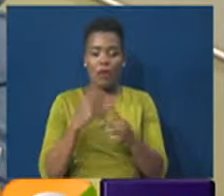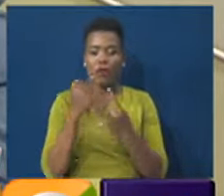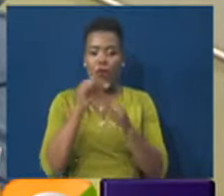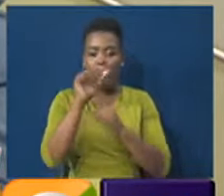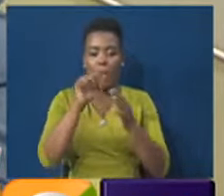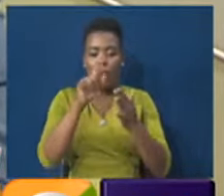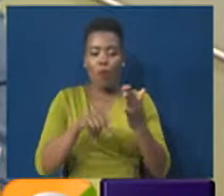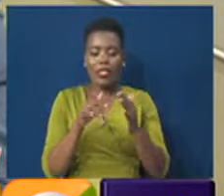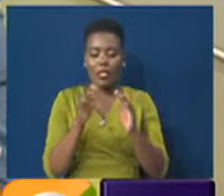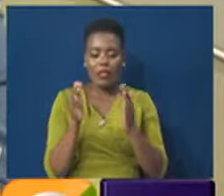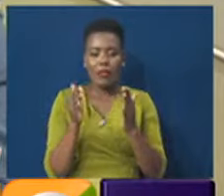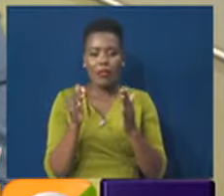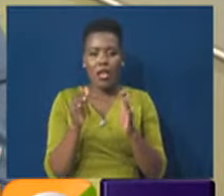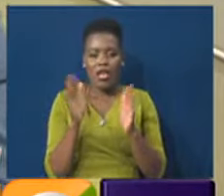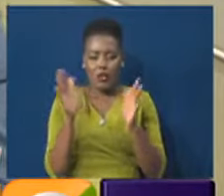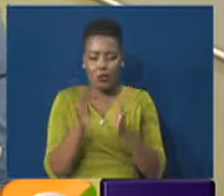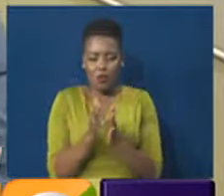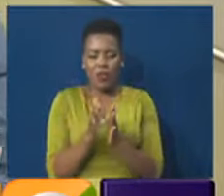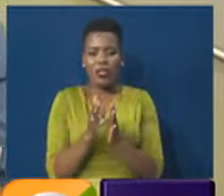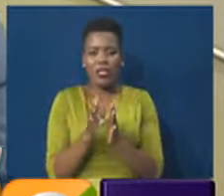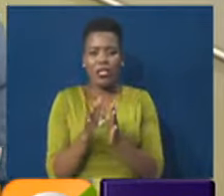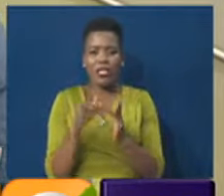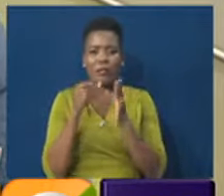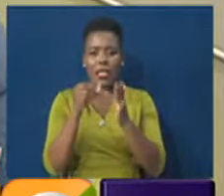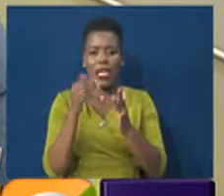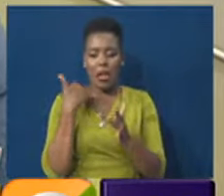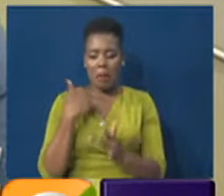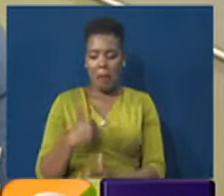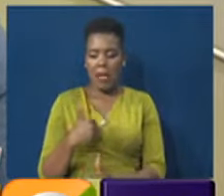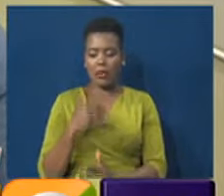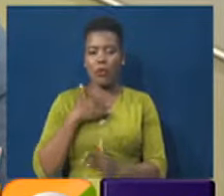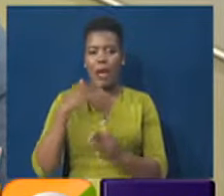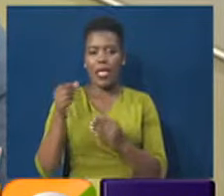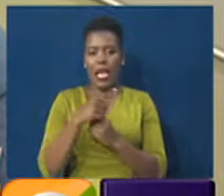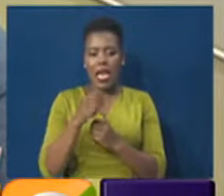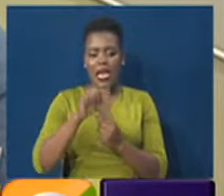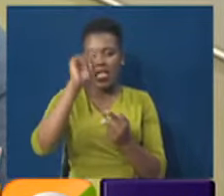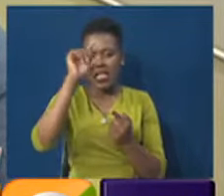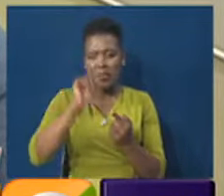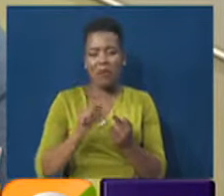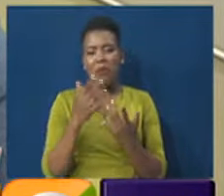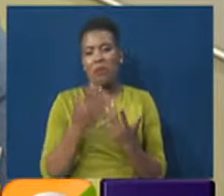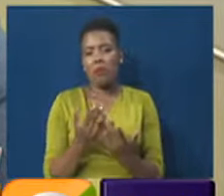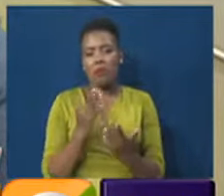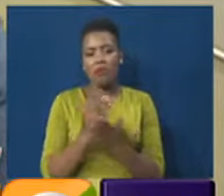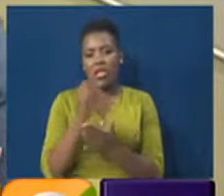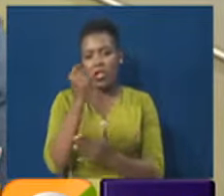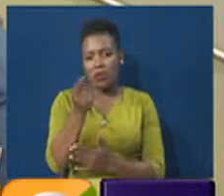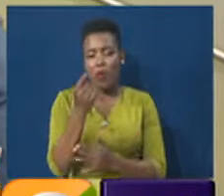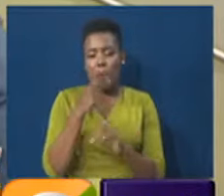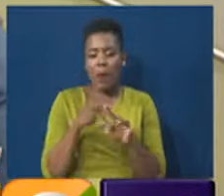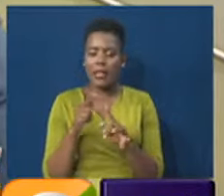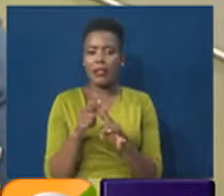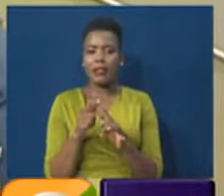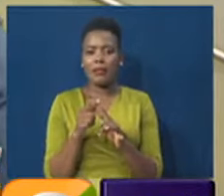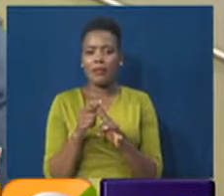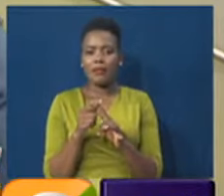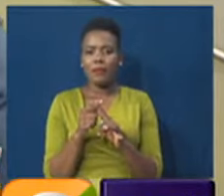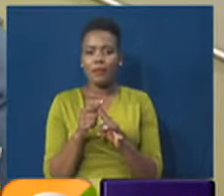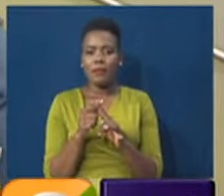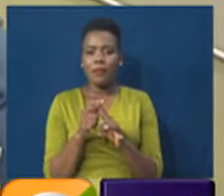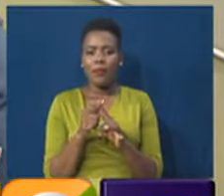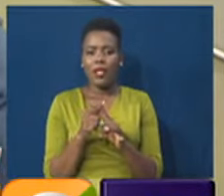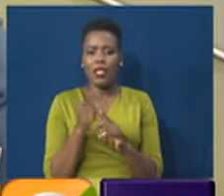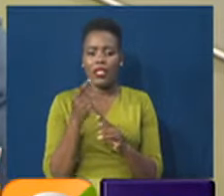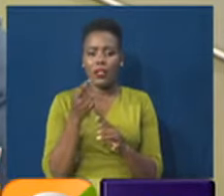what is squeezed, and especially even my pay slip is squeezed, but to what end? It is squeezed to